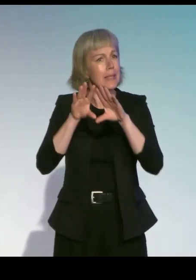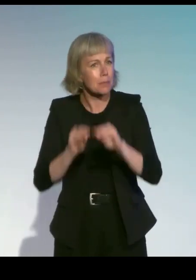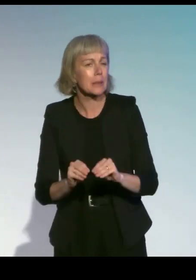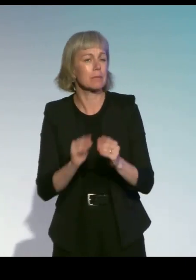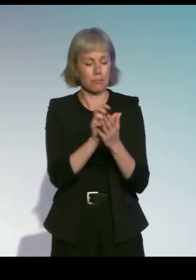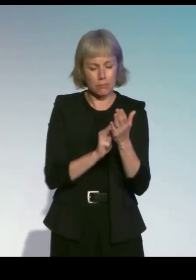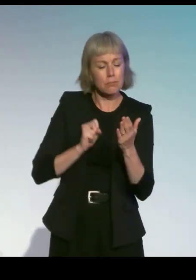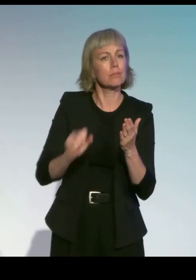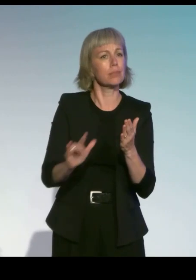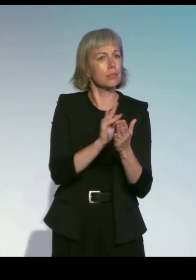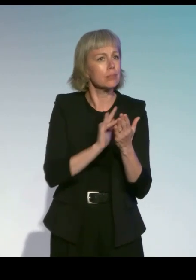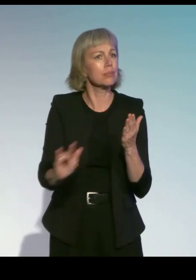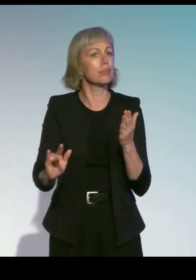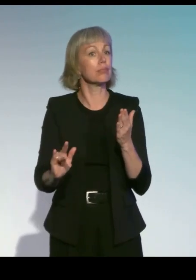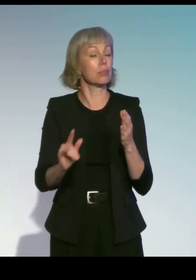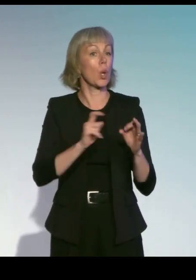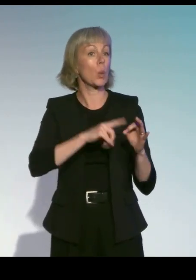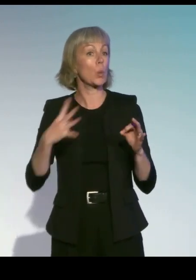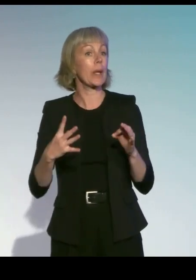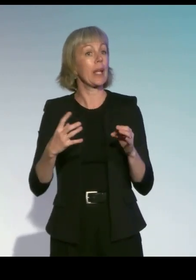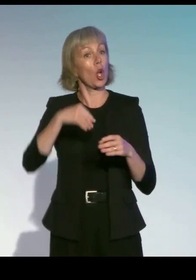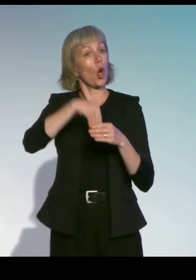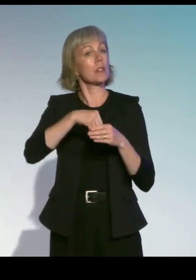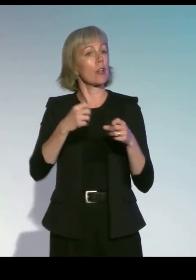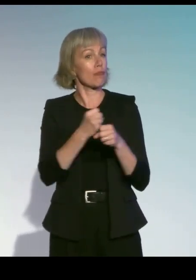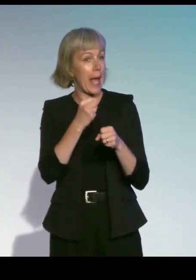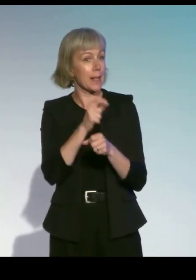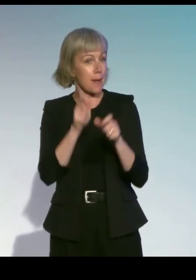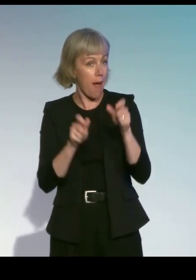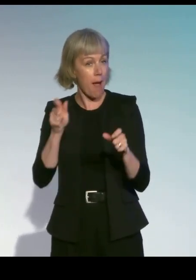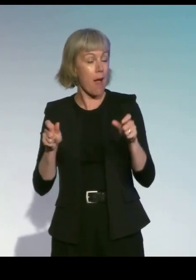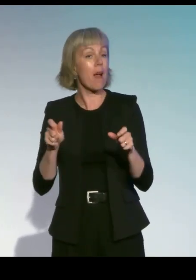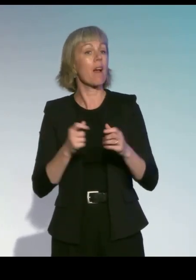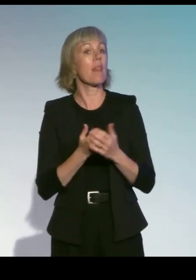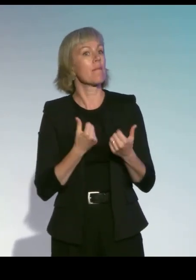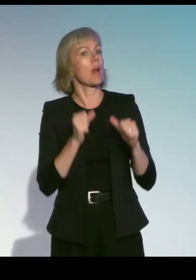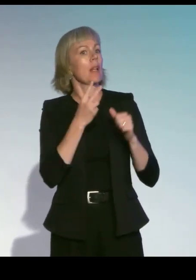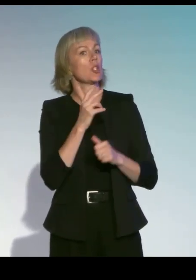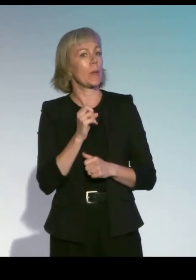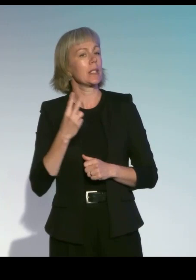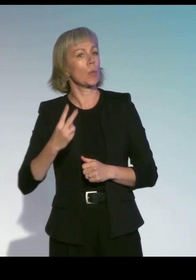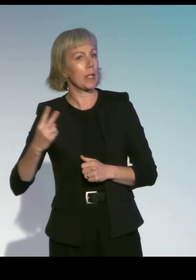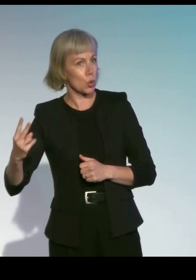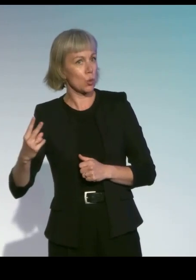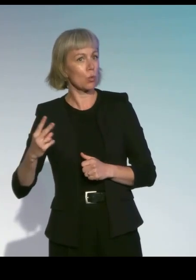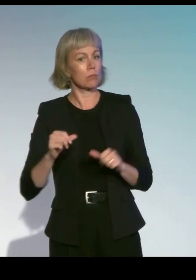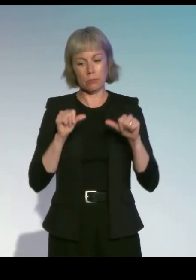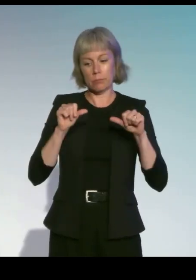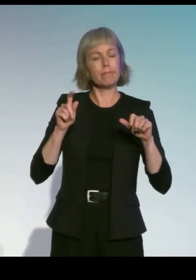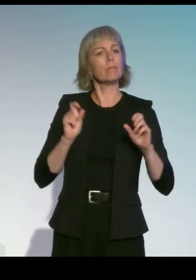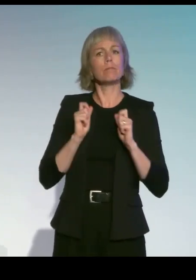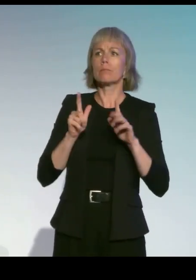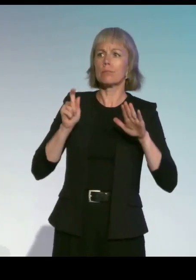content creators, so much so that in 2022, Tumblr settled discrimination allegations with the New York